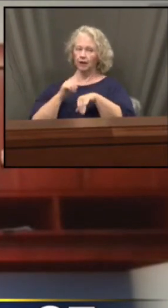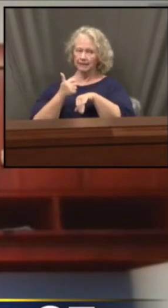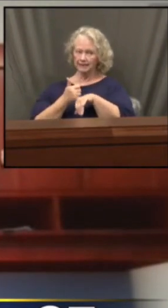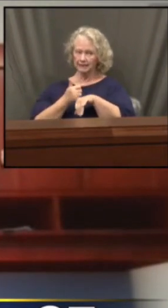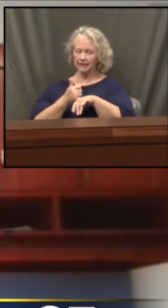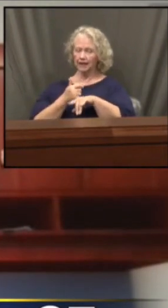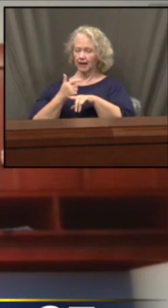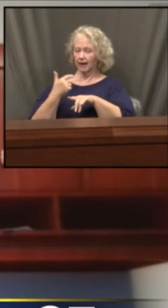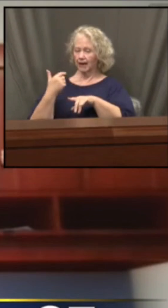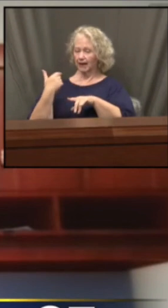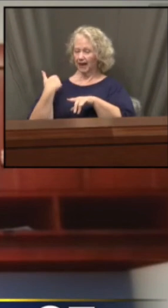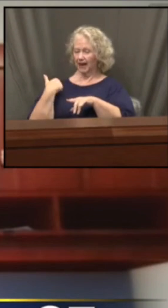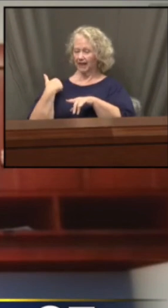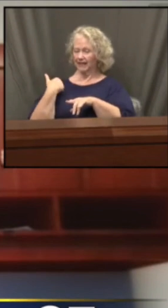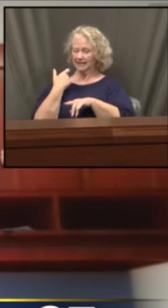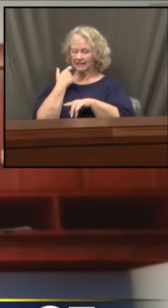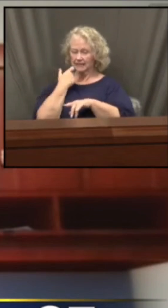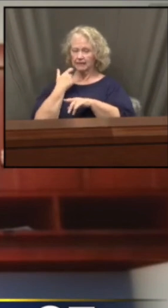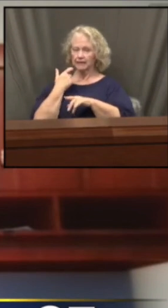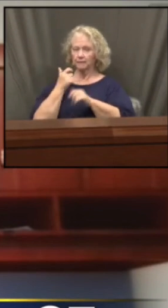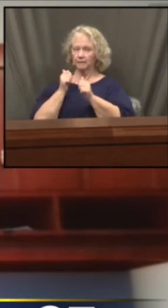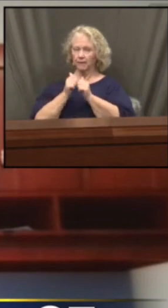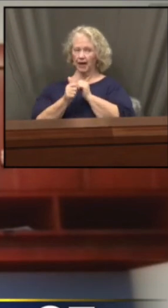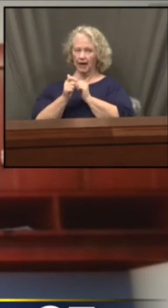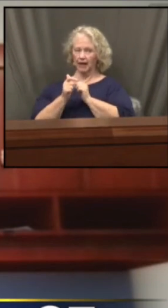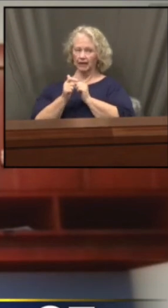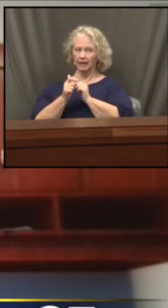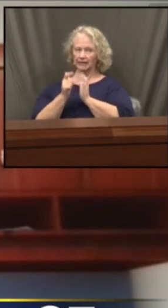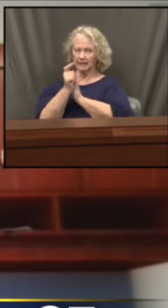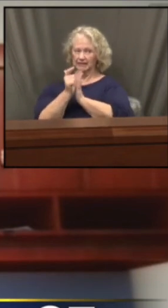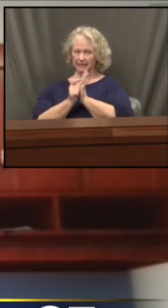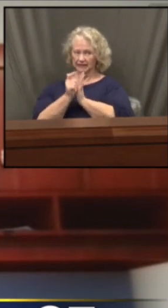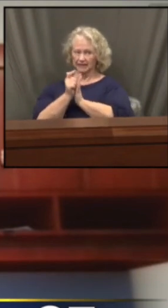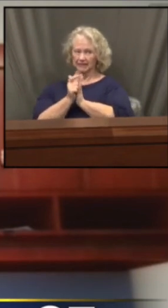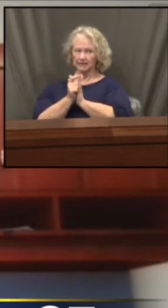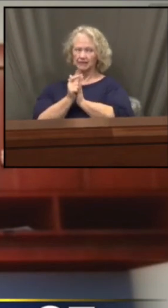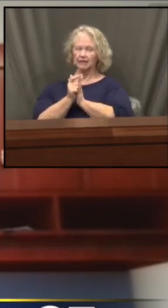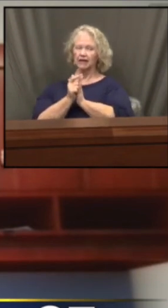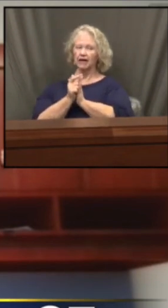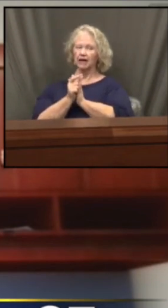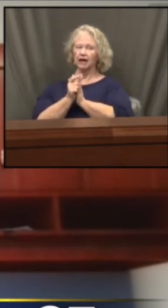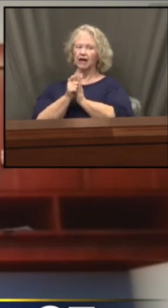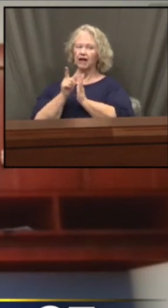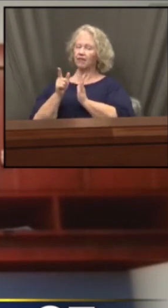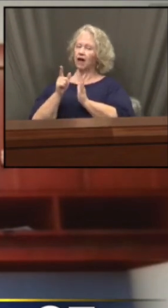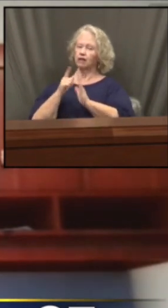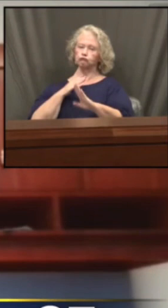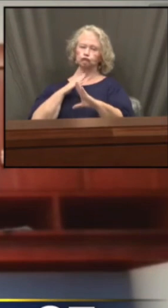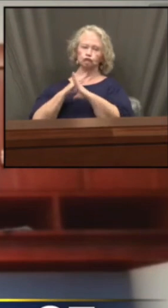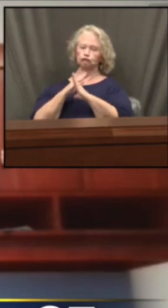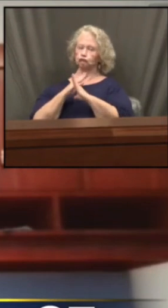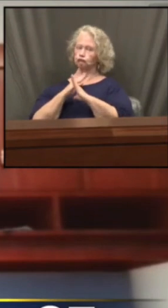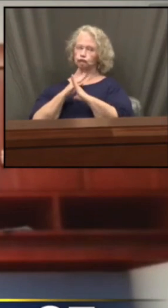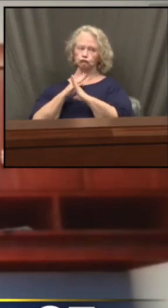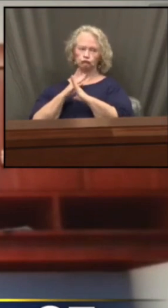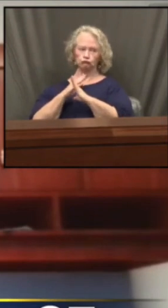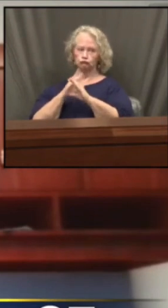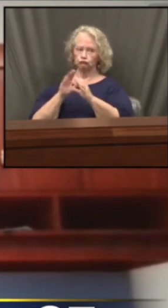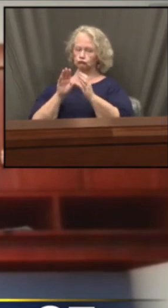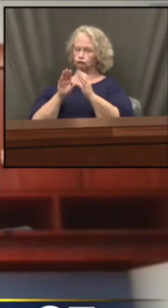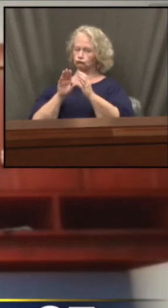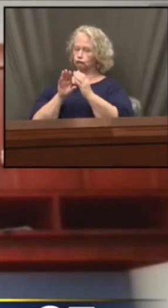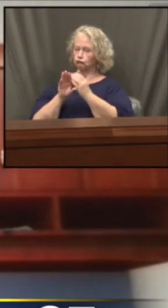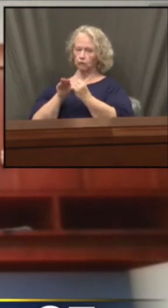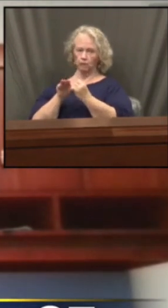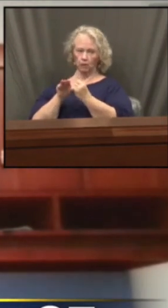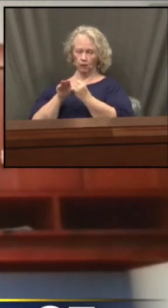passed this past session that prohibits the remote learning to occur prior to the